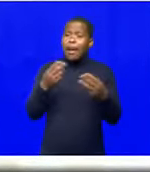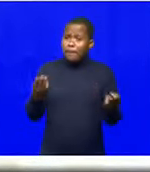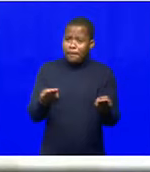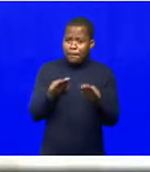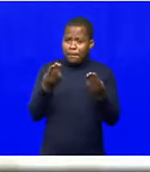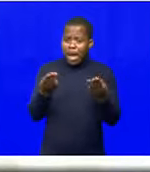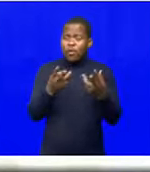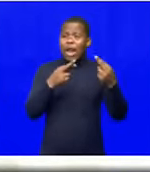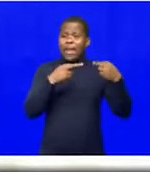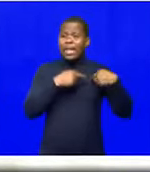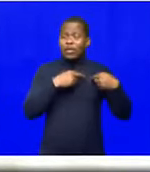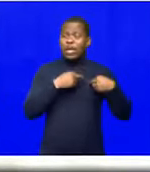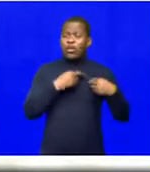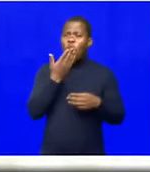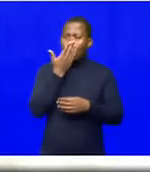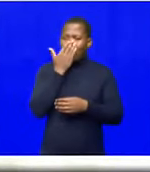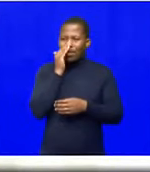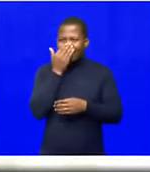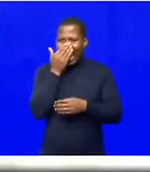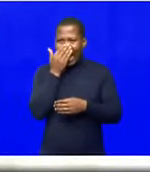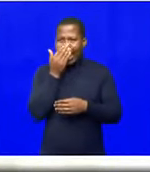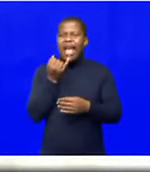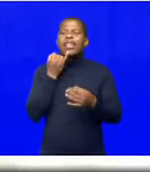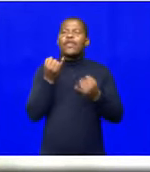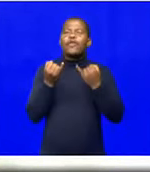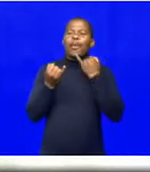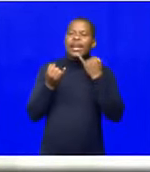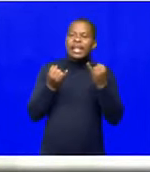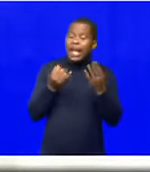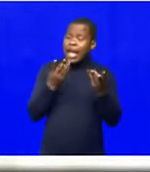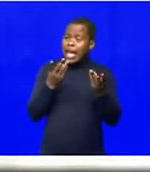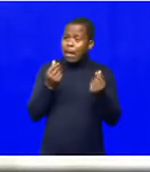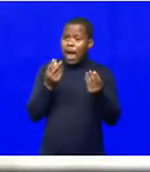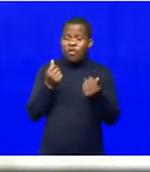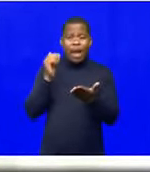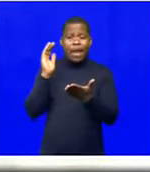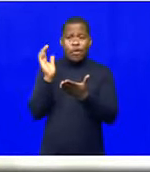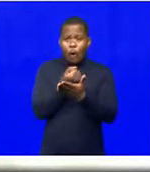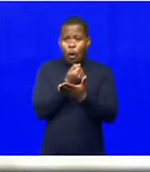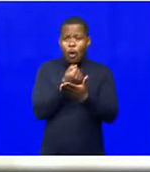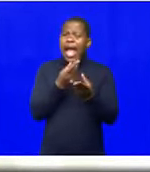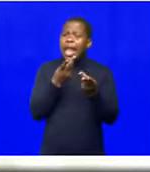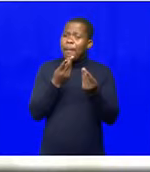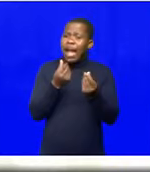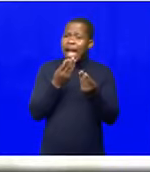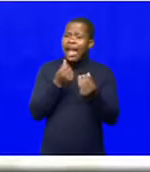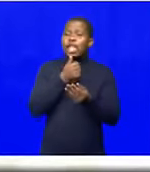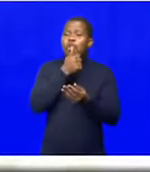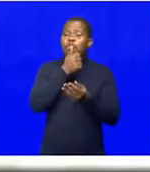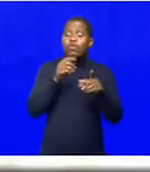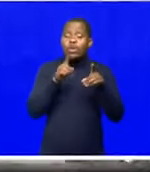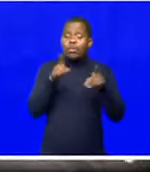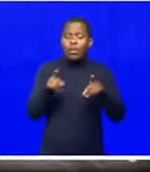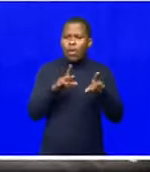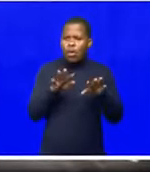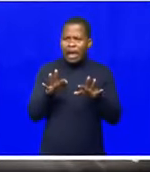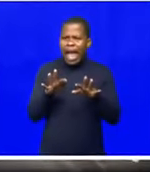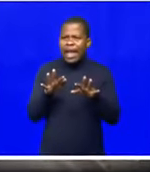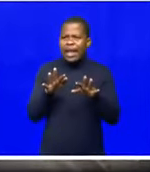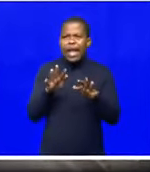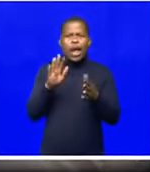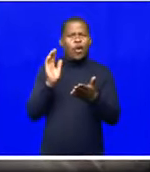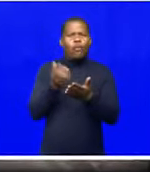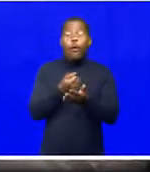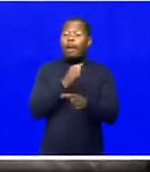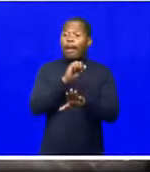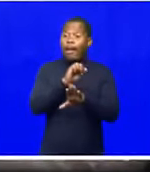steal personal data to defraud them on these digital platforms through techniques such as phishing.